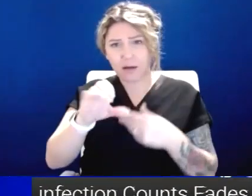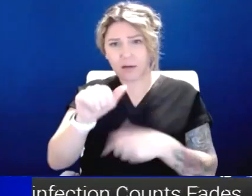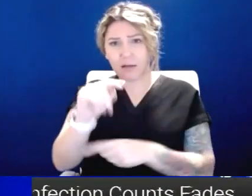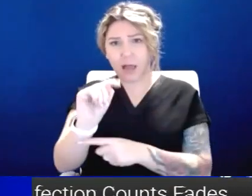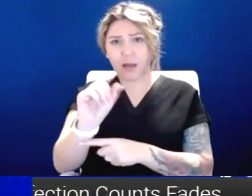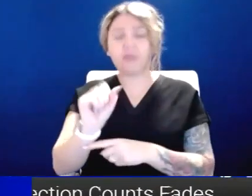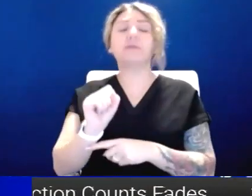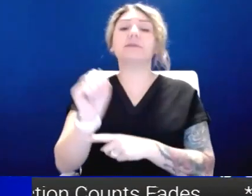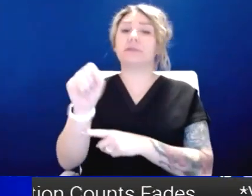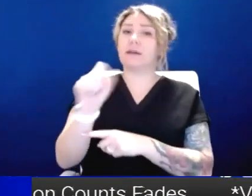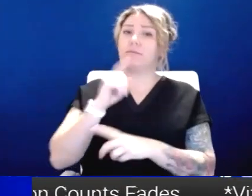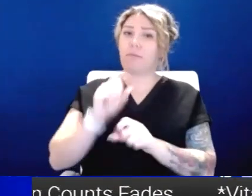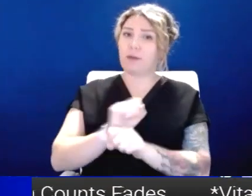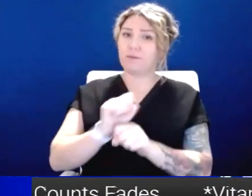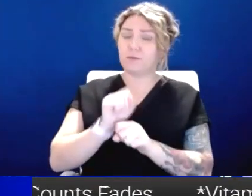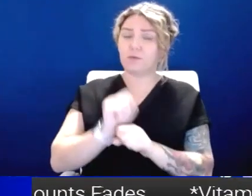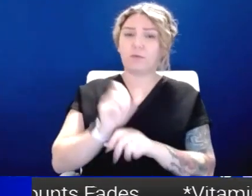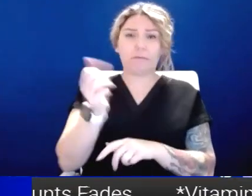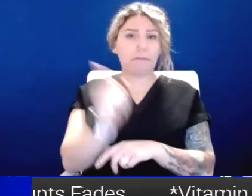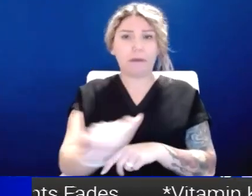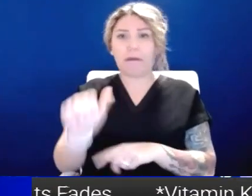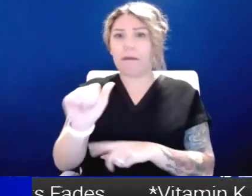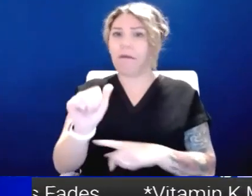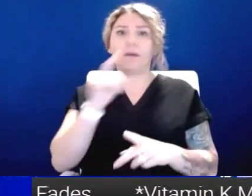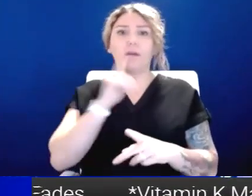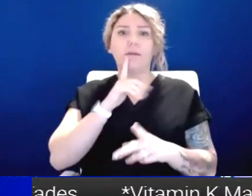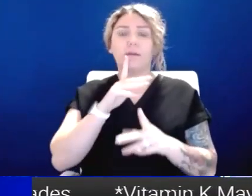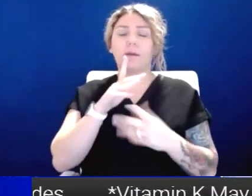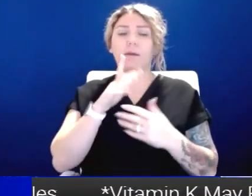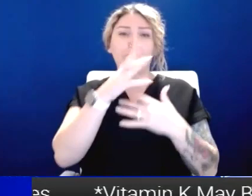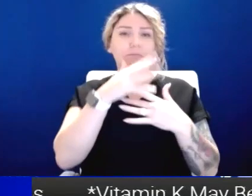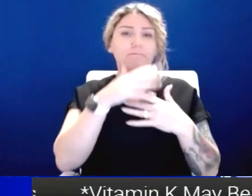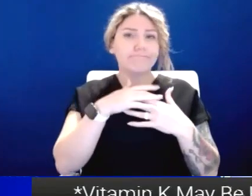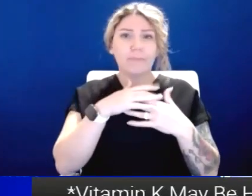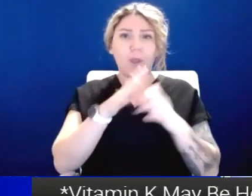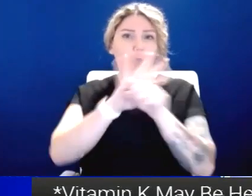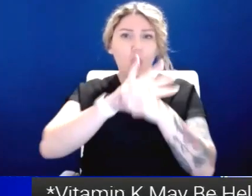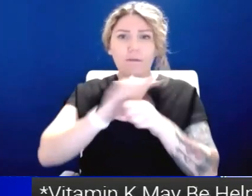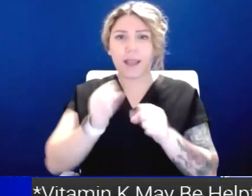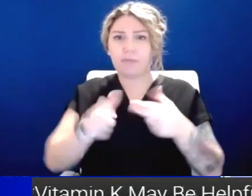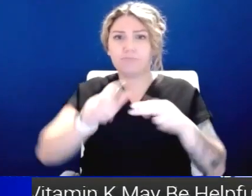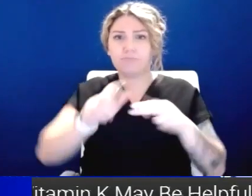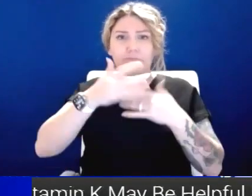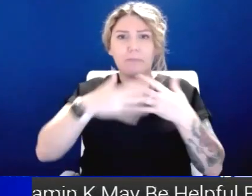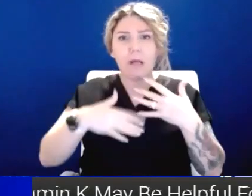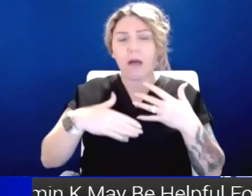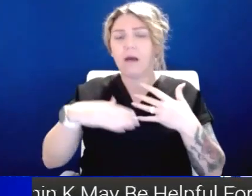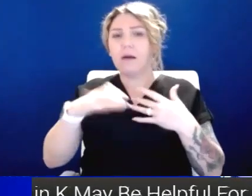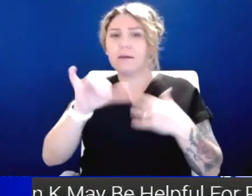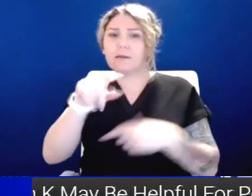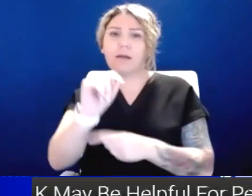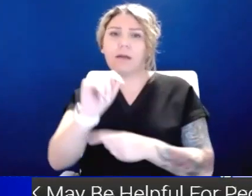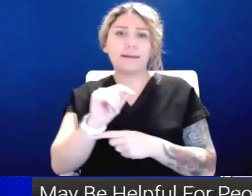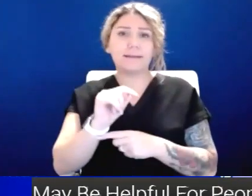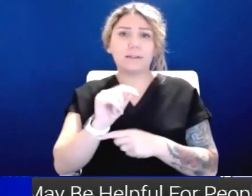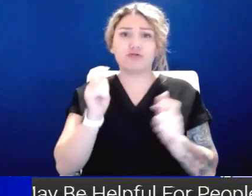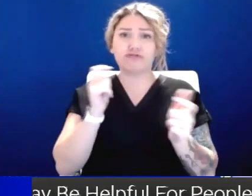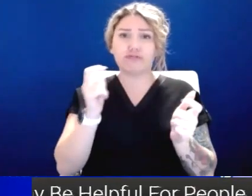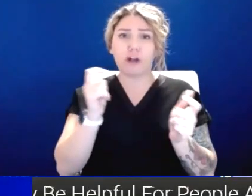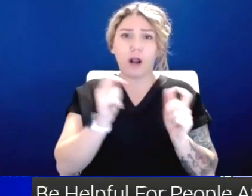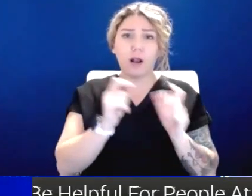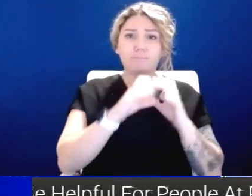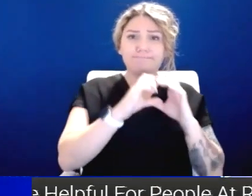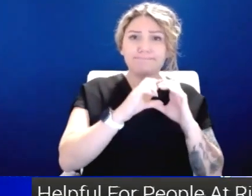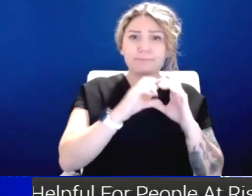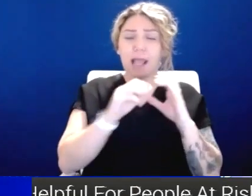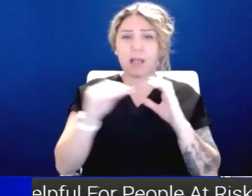We know any COVID can raise the risk of blood clots, both large blood clots and small blood clots. You know, early in the pandemic, we